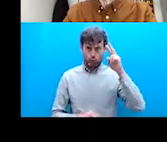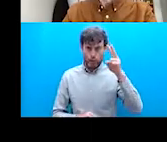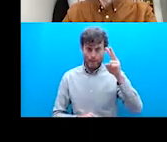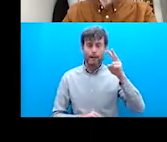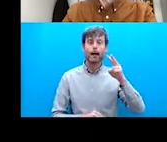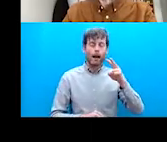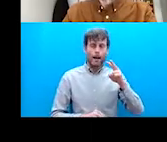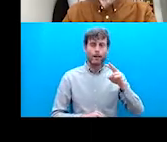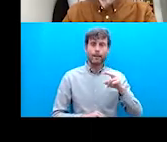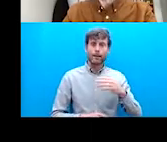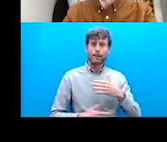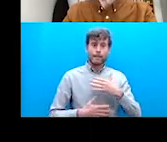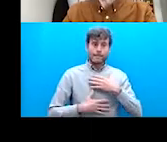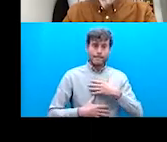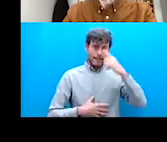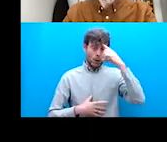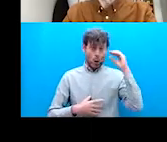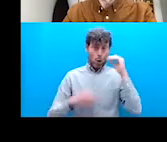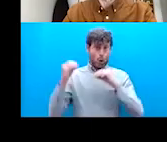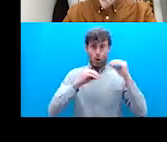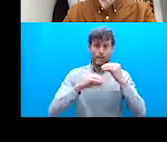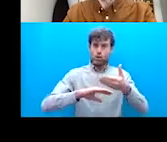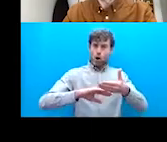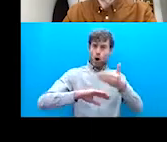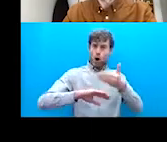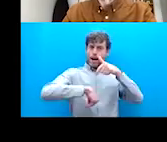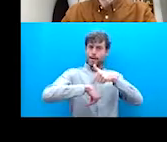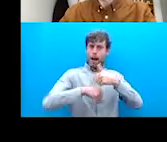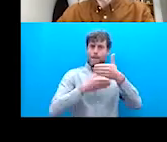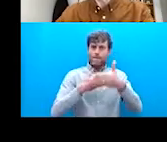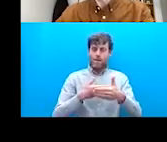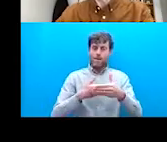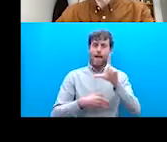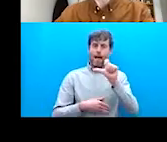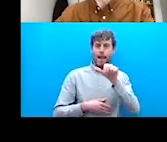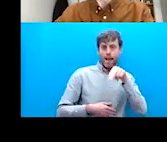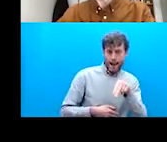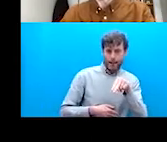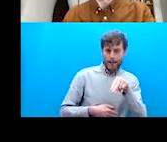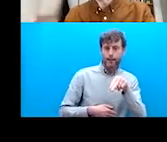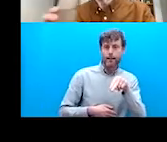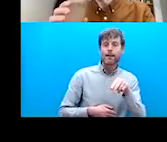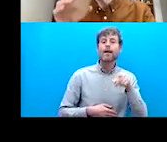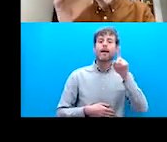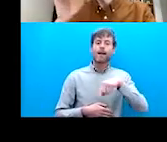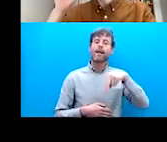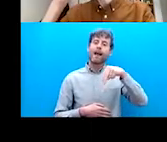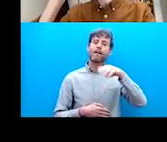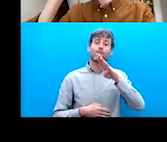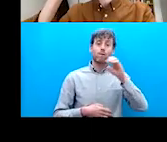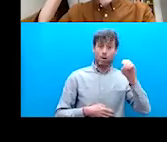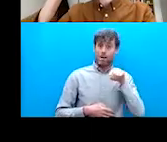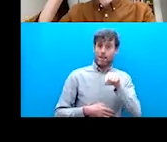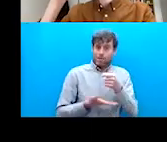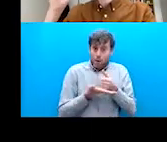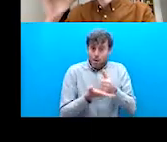composition in the earlier time frame in both streams, where the LAM and the N400 are modulated.